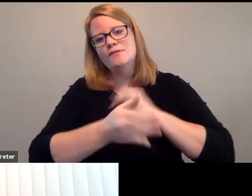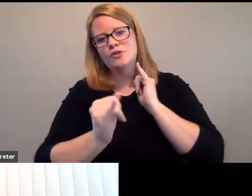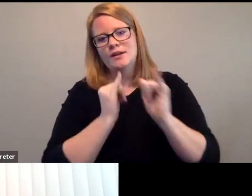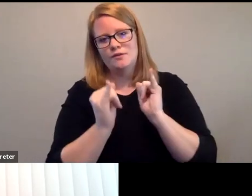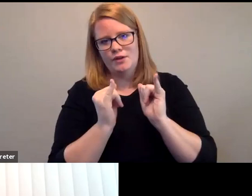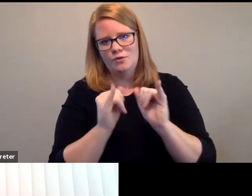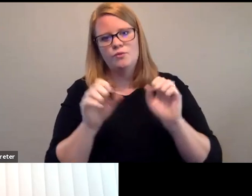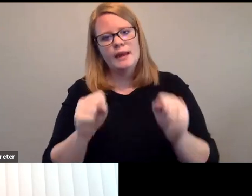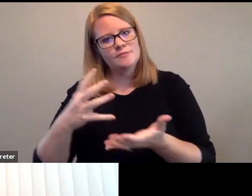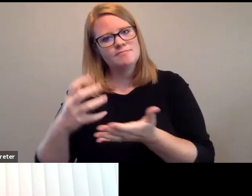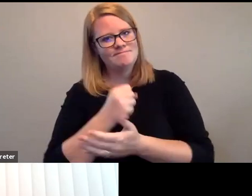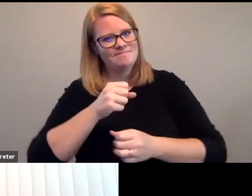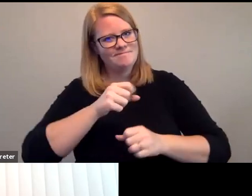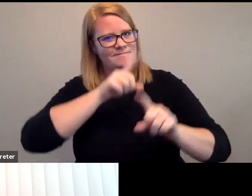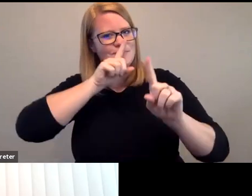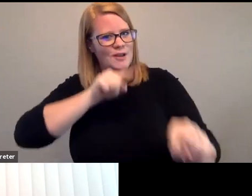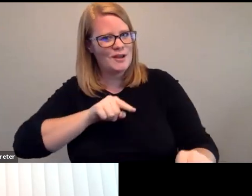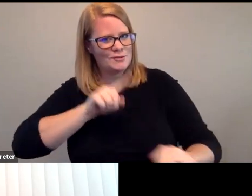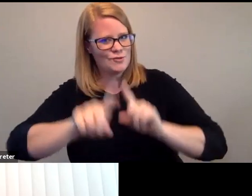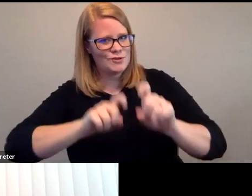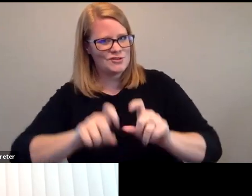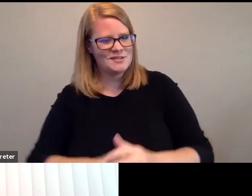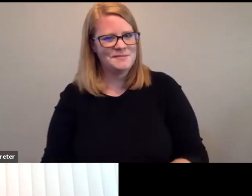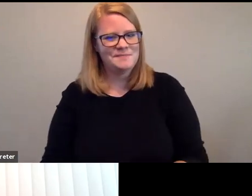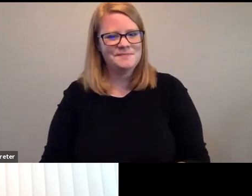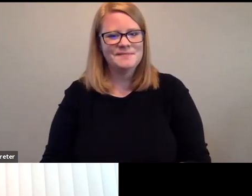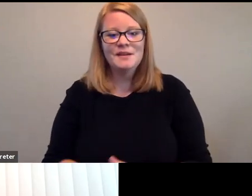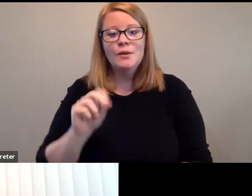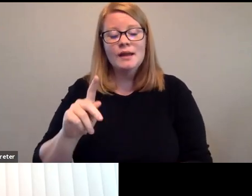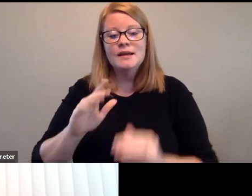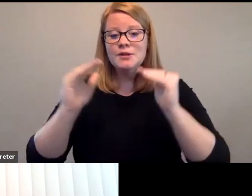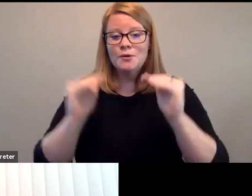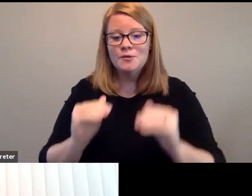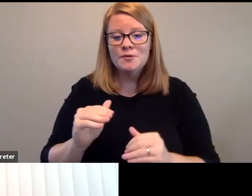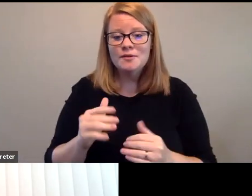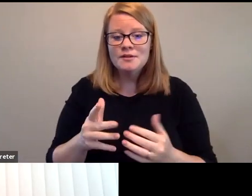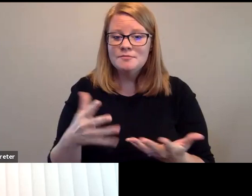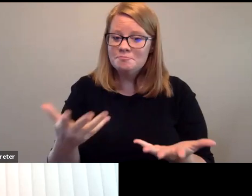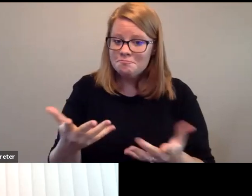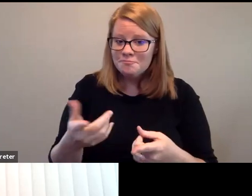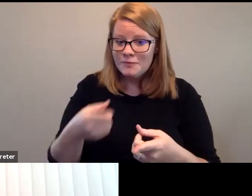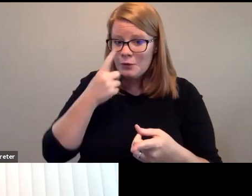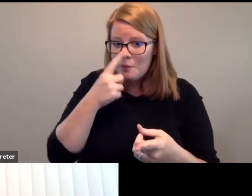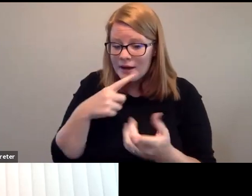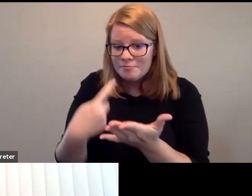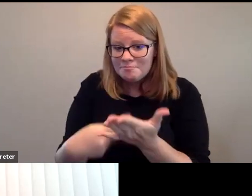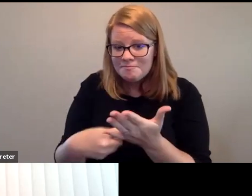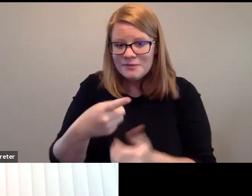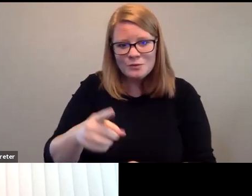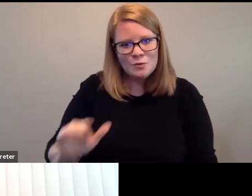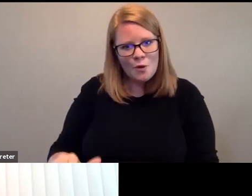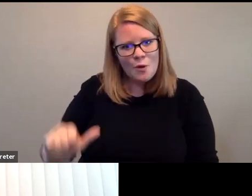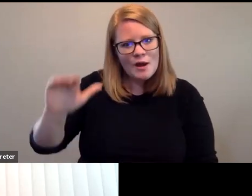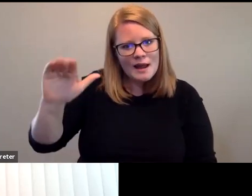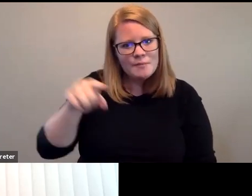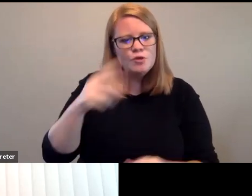So let's just go back to, let's start maybe with your childhood and tell us a little bit about your memories of the